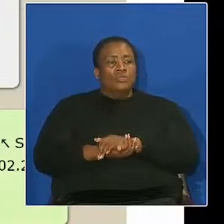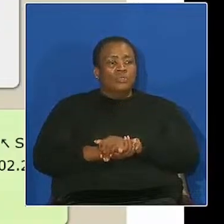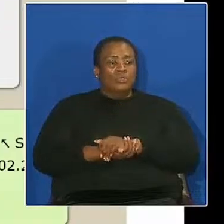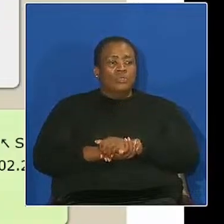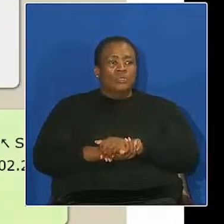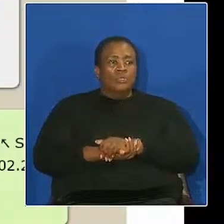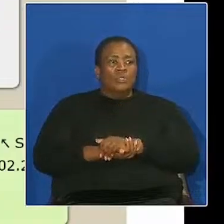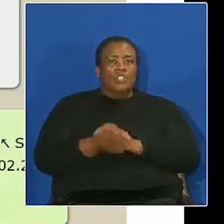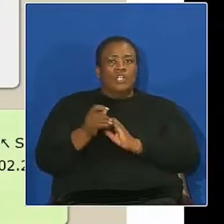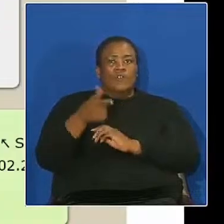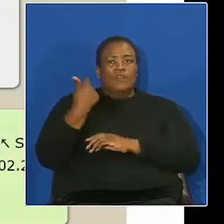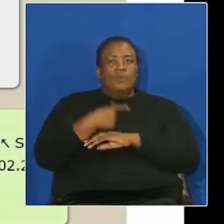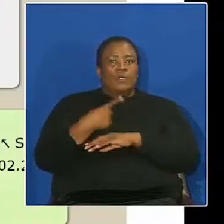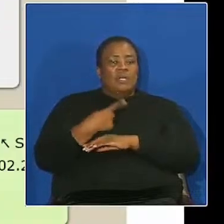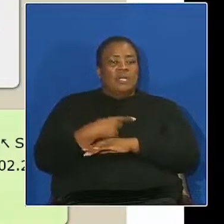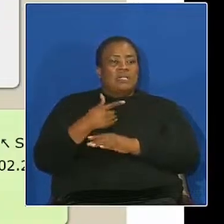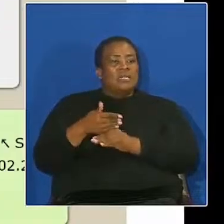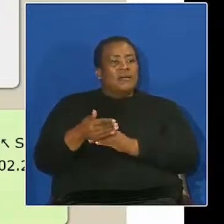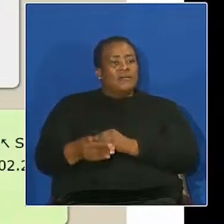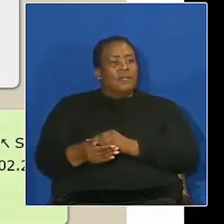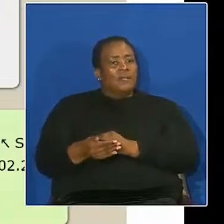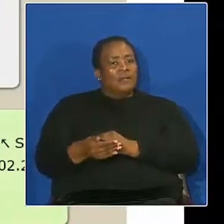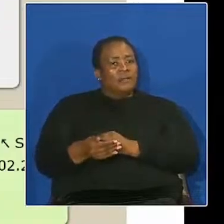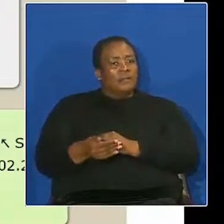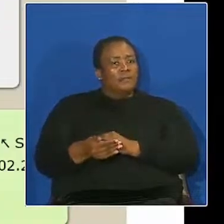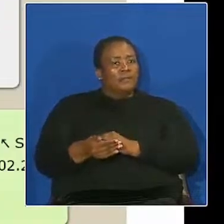which is few days after